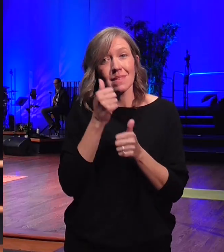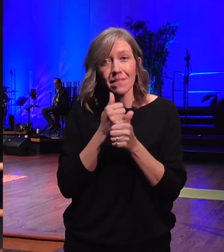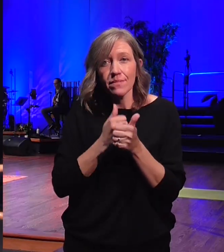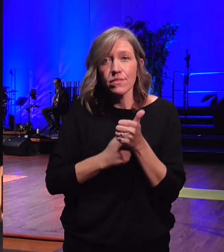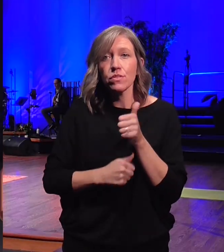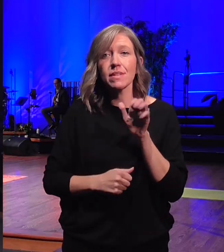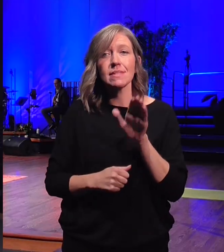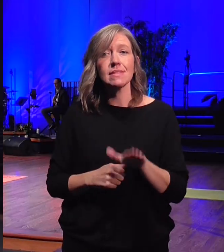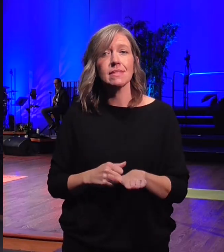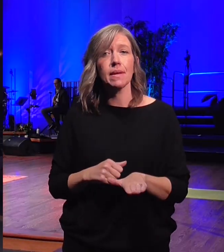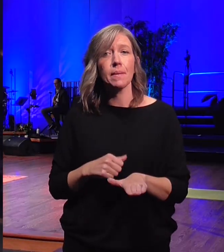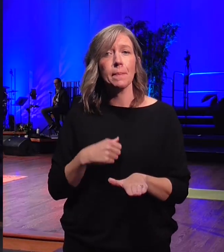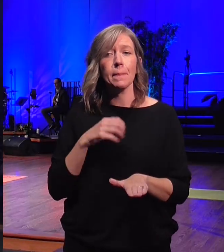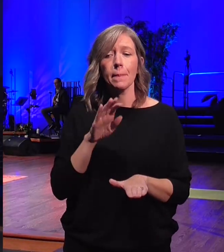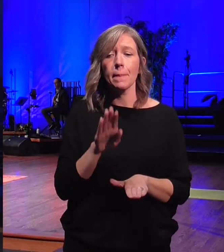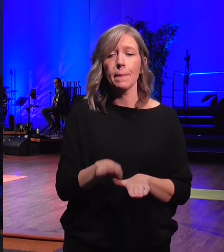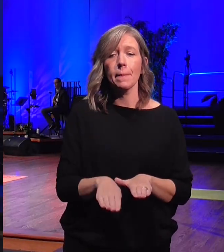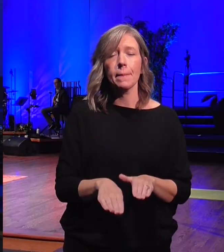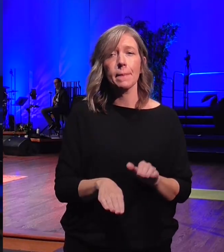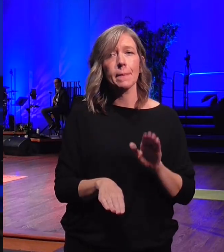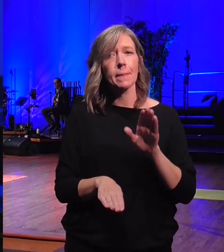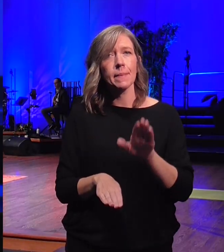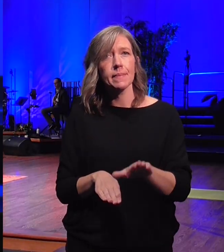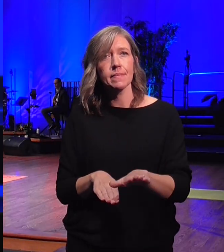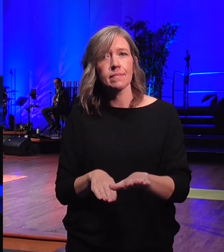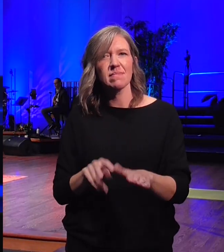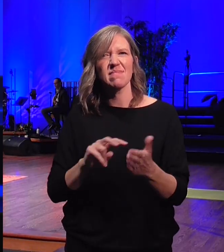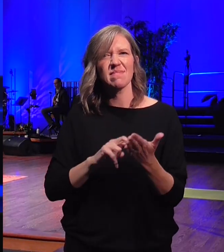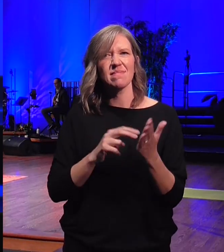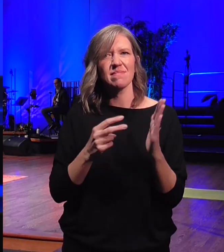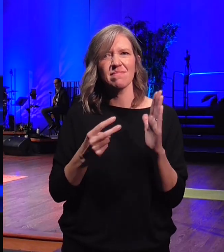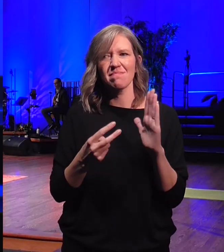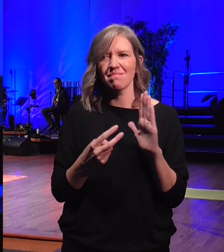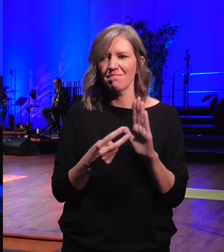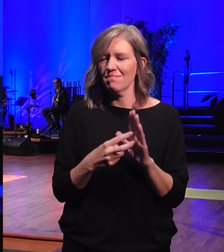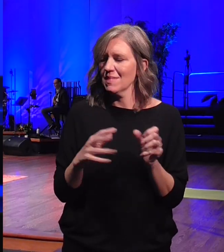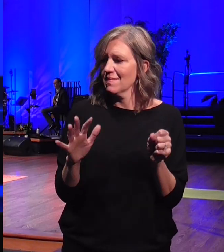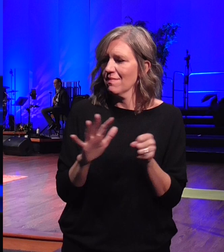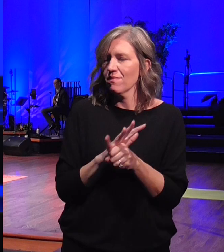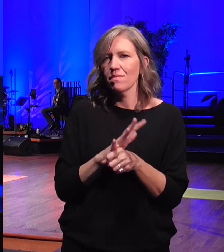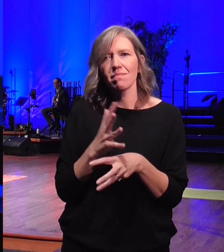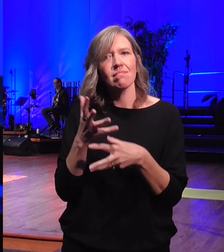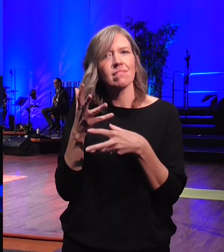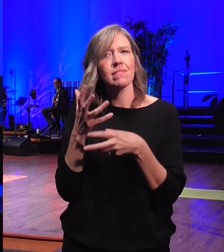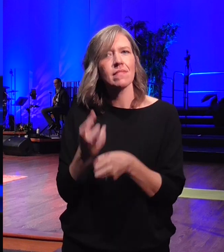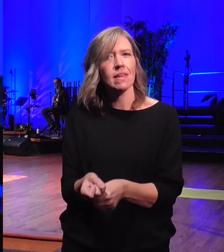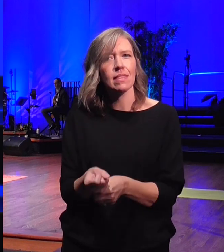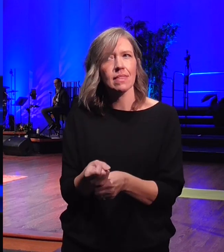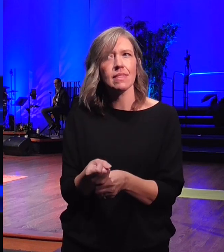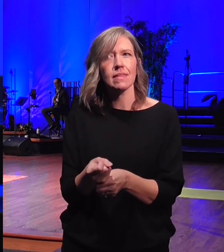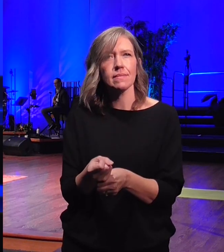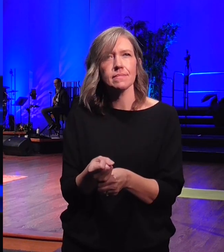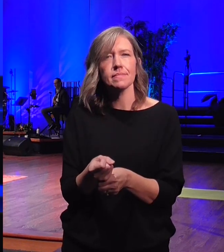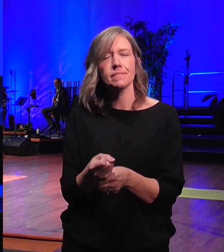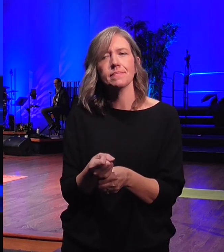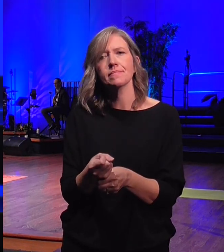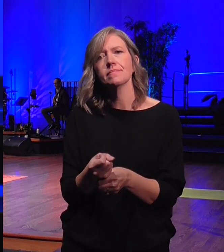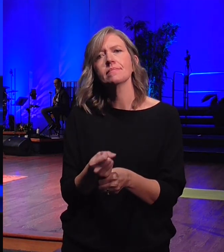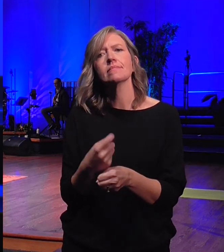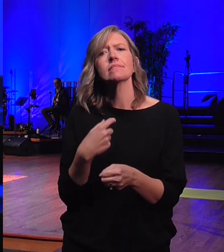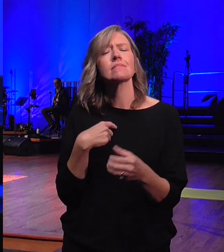step I take is taken in pure faith, and I